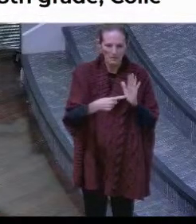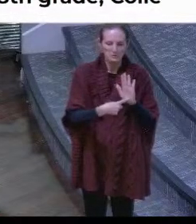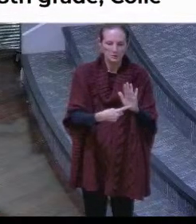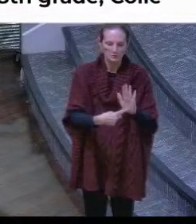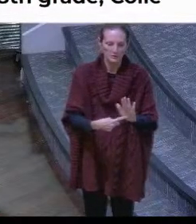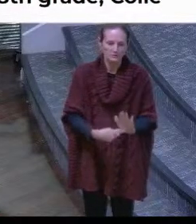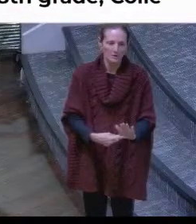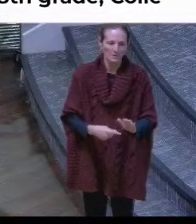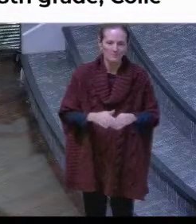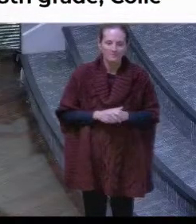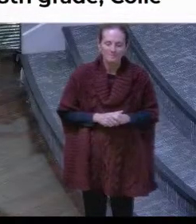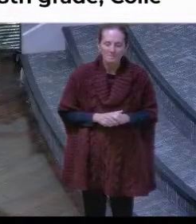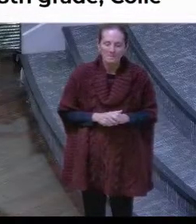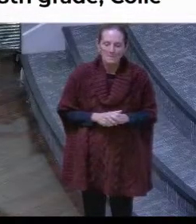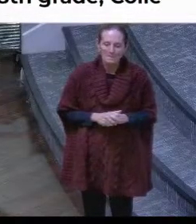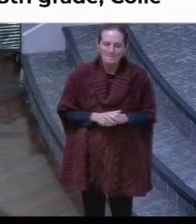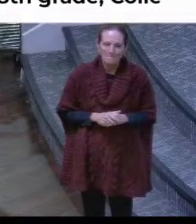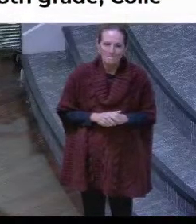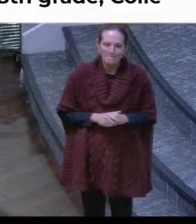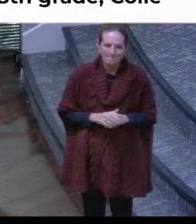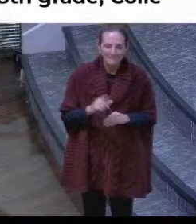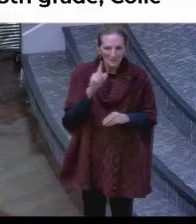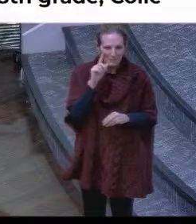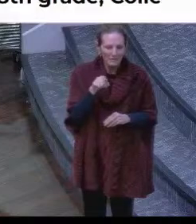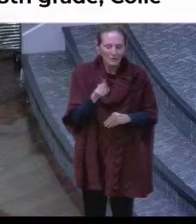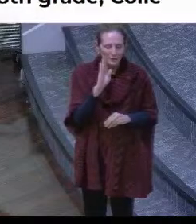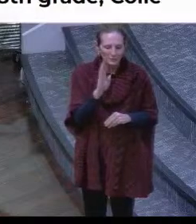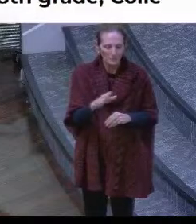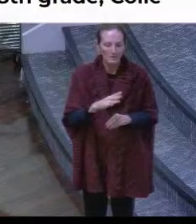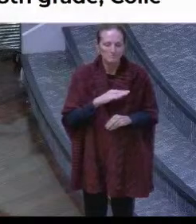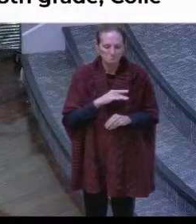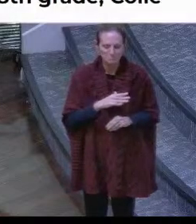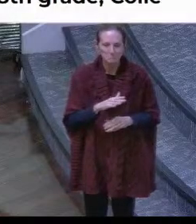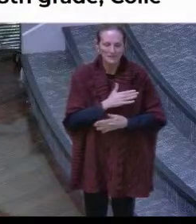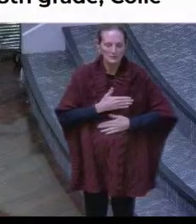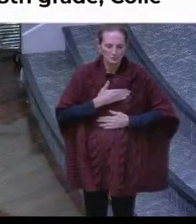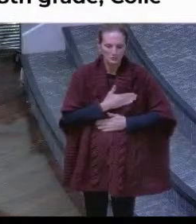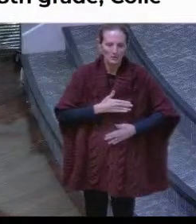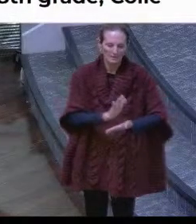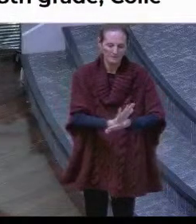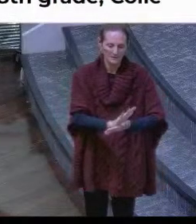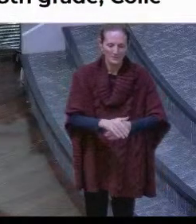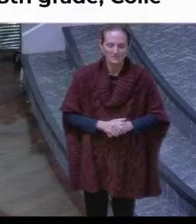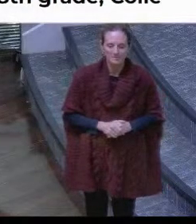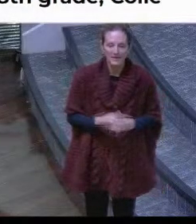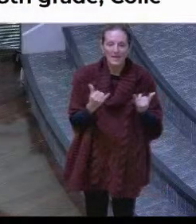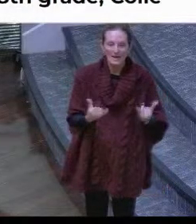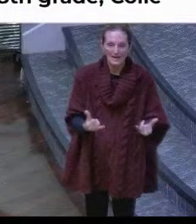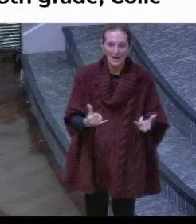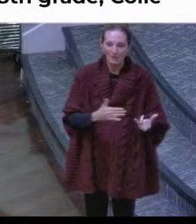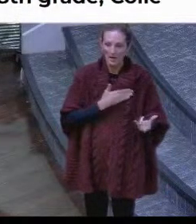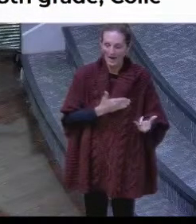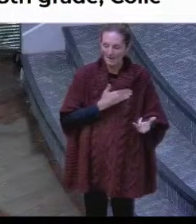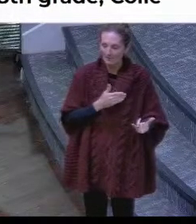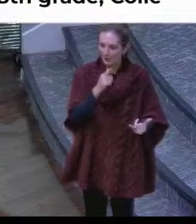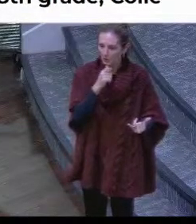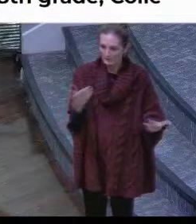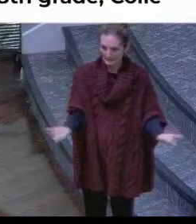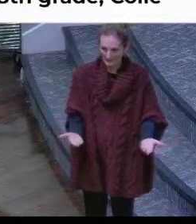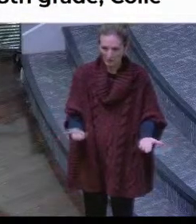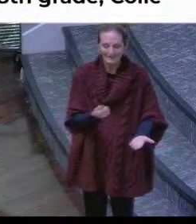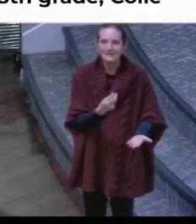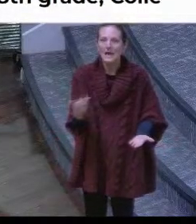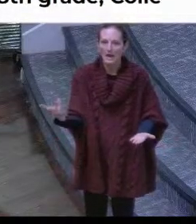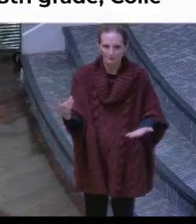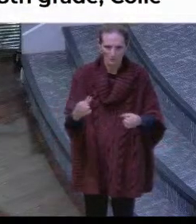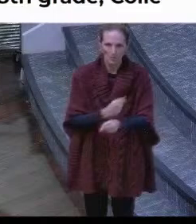miss it. We think you're really going to enjoy it. Now, we're pleased to be joined tonight by several of our winners.